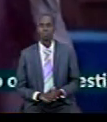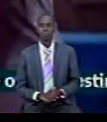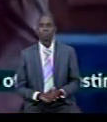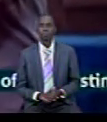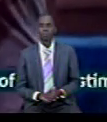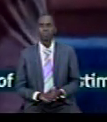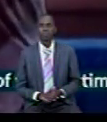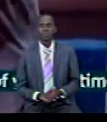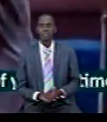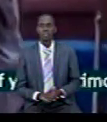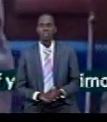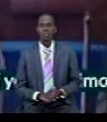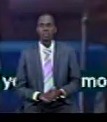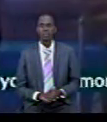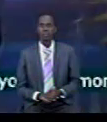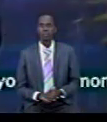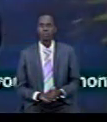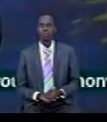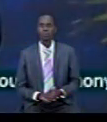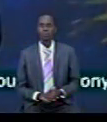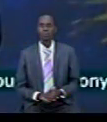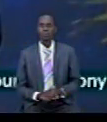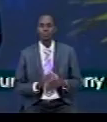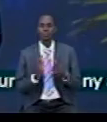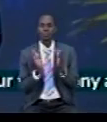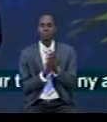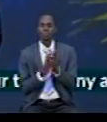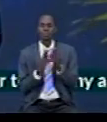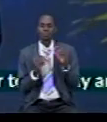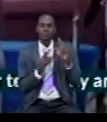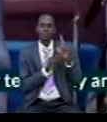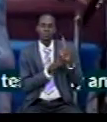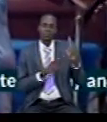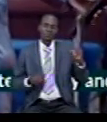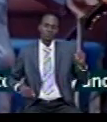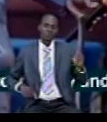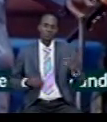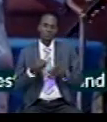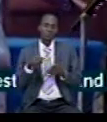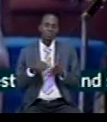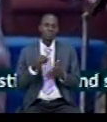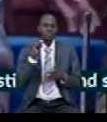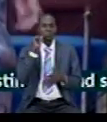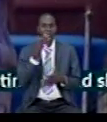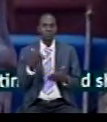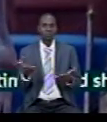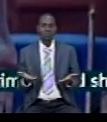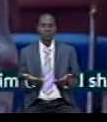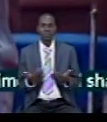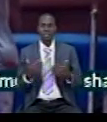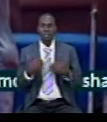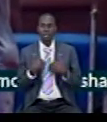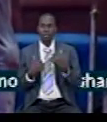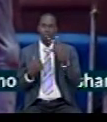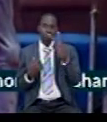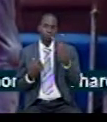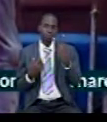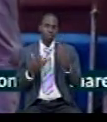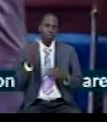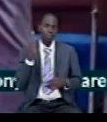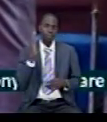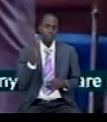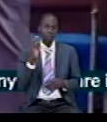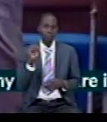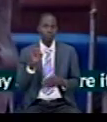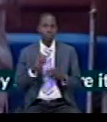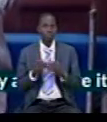Praise the Lord. This woman before us here, she has two testimonies. Number